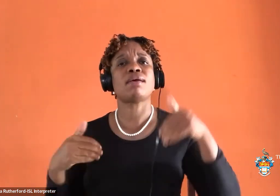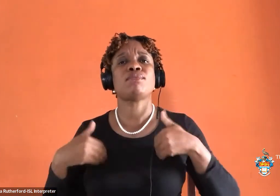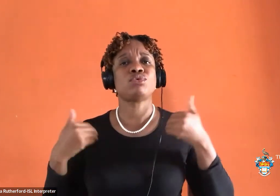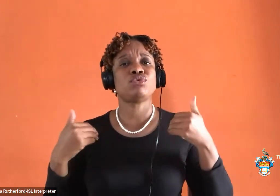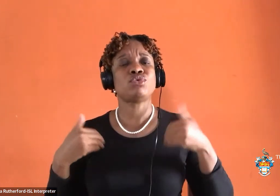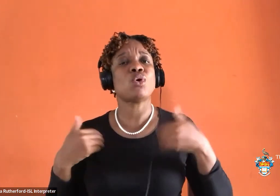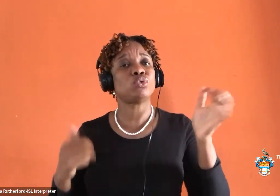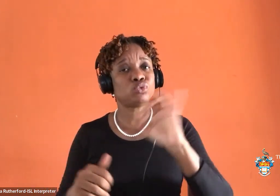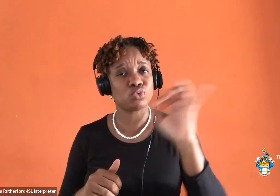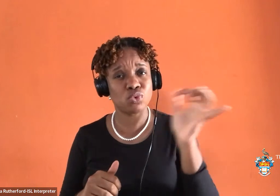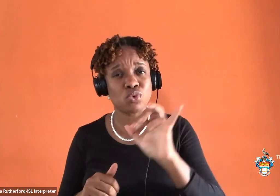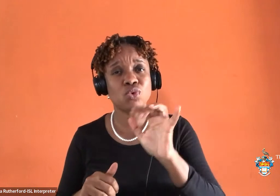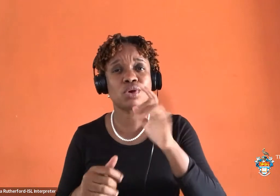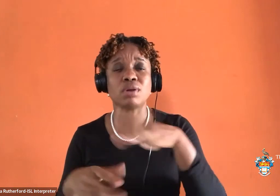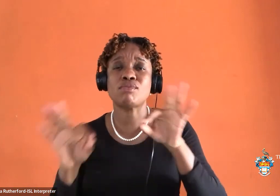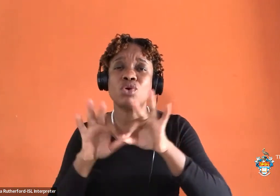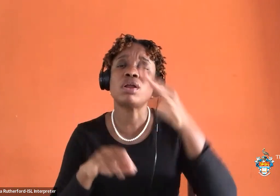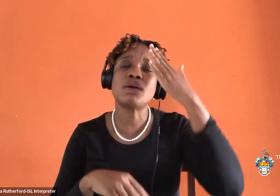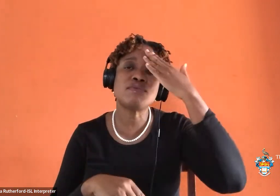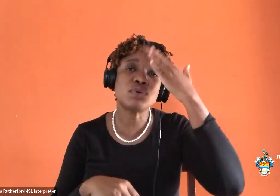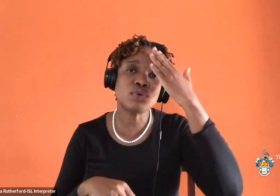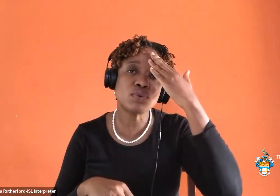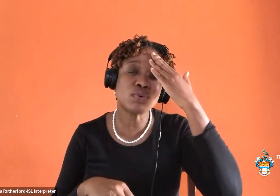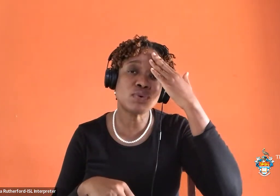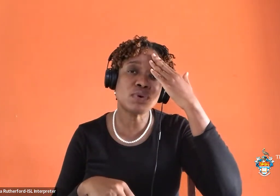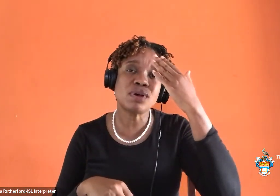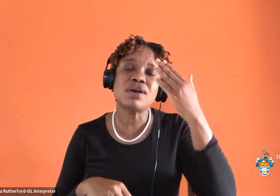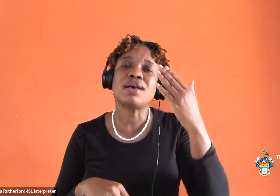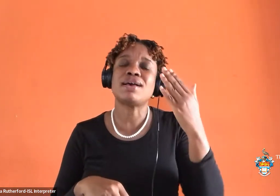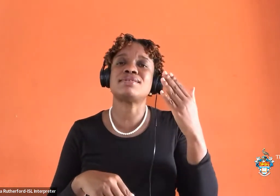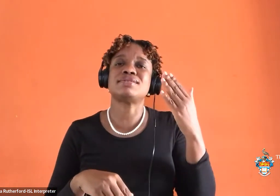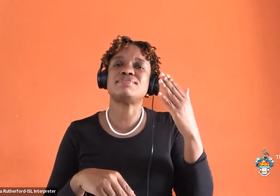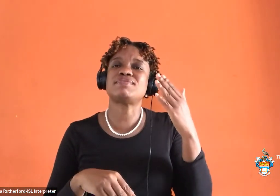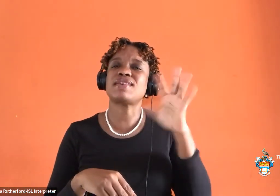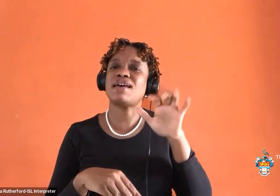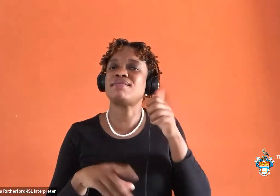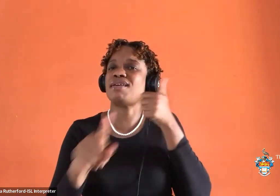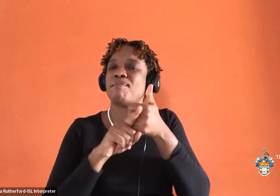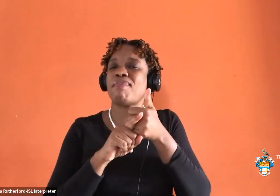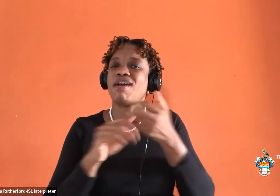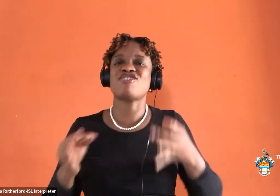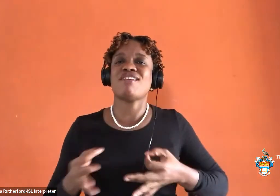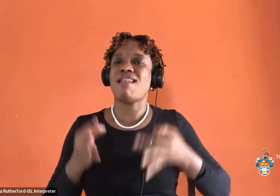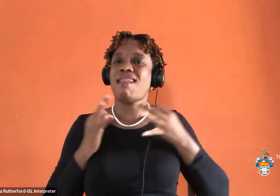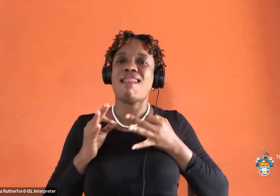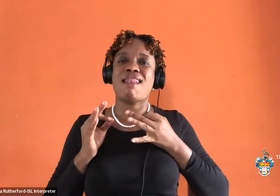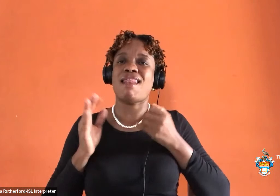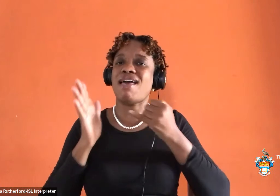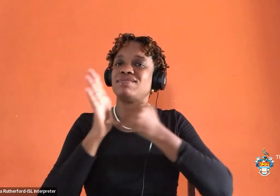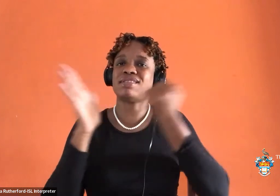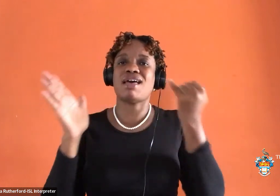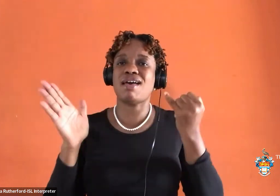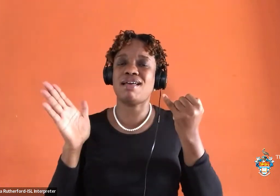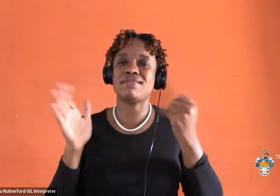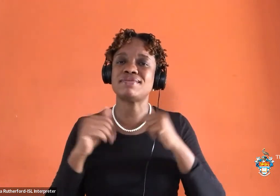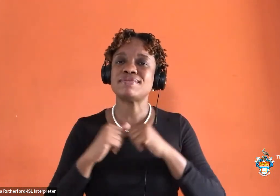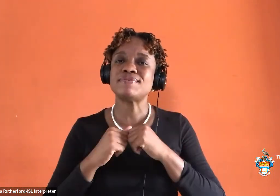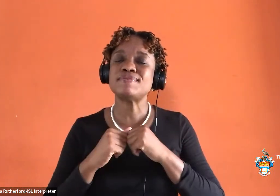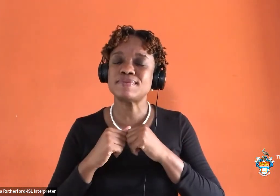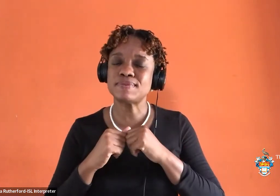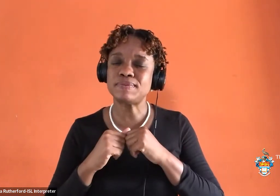I believe these are lifestyle choices that even lead to the amount of